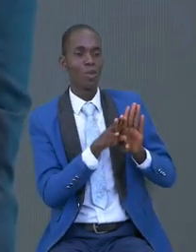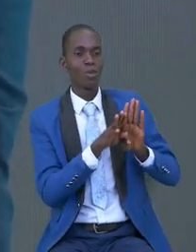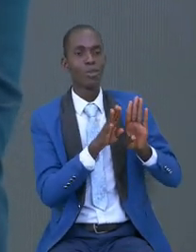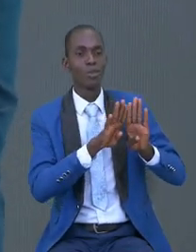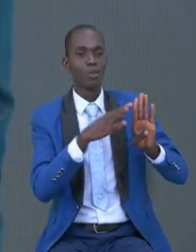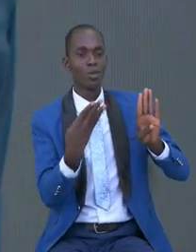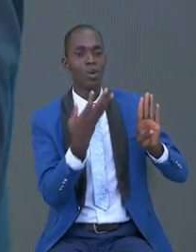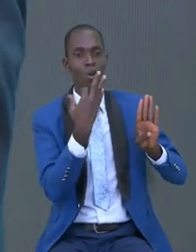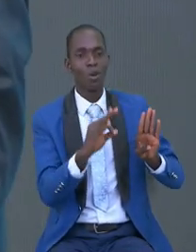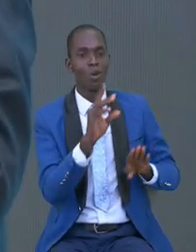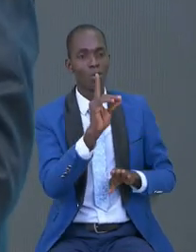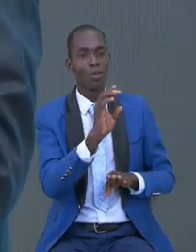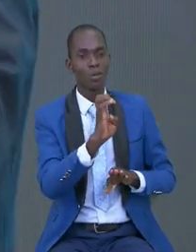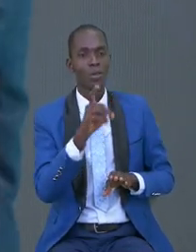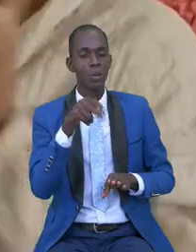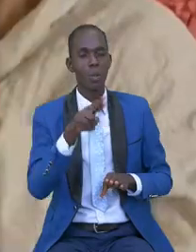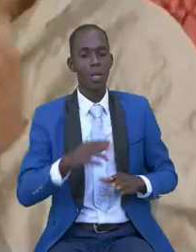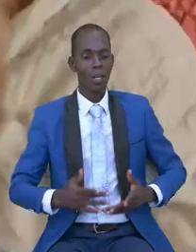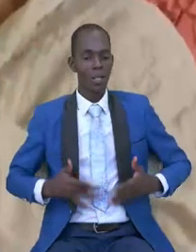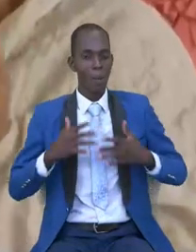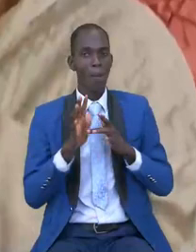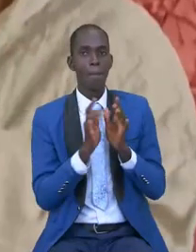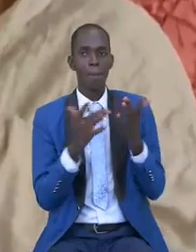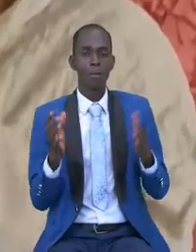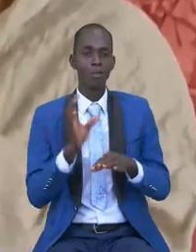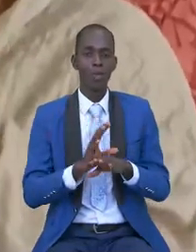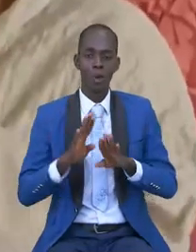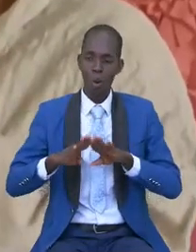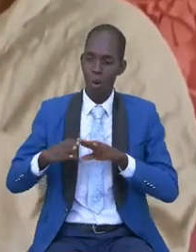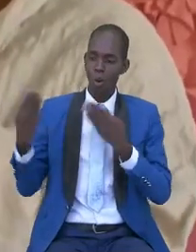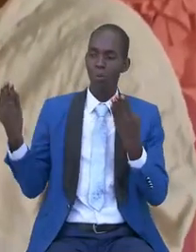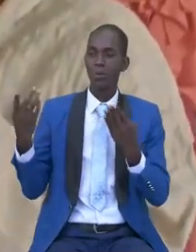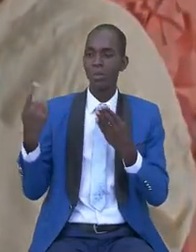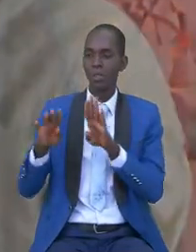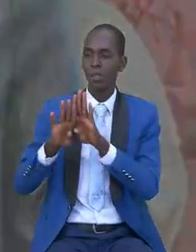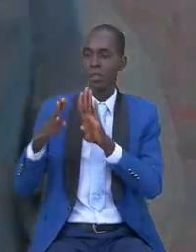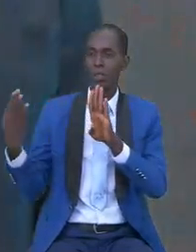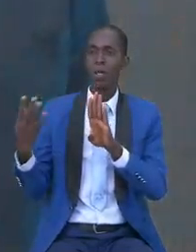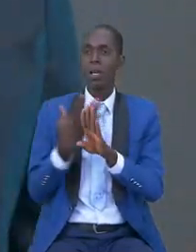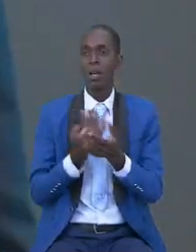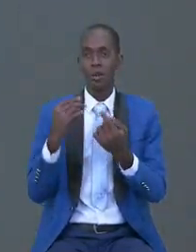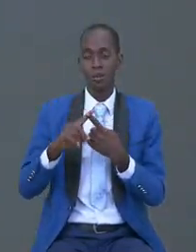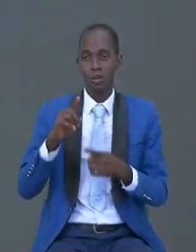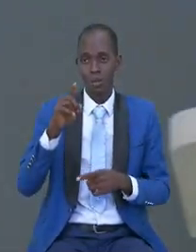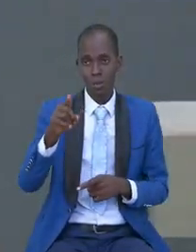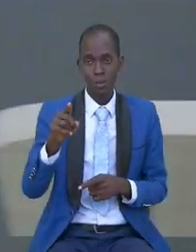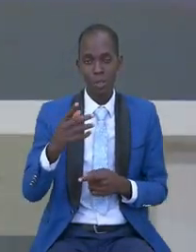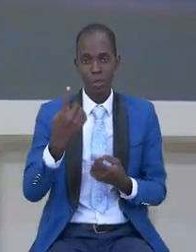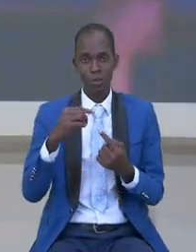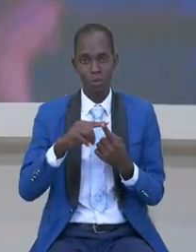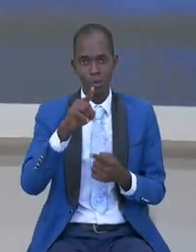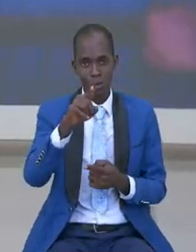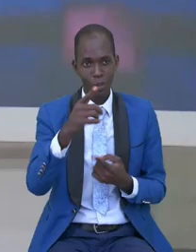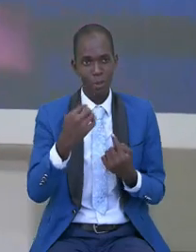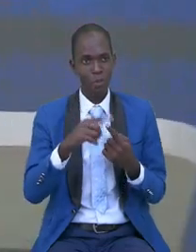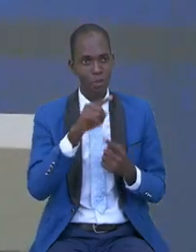Deeper Life Bible Church. Open the door and come to you, and come to you, and come to